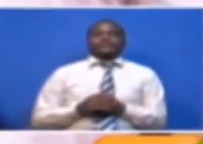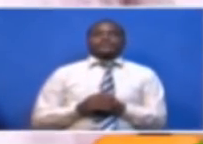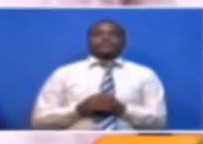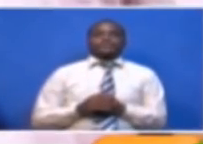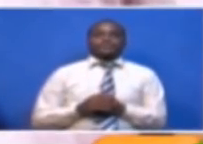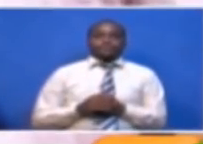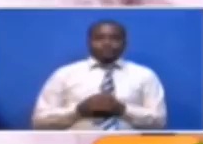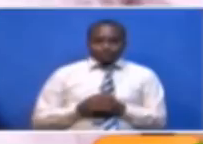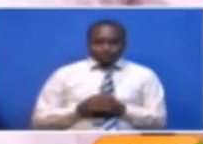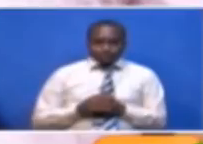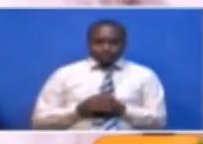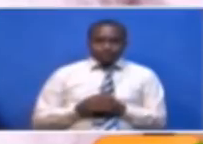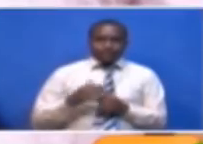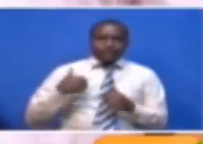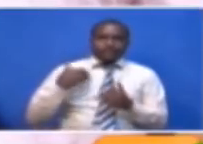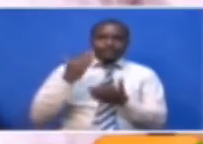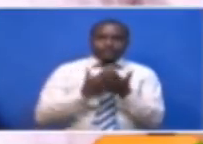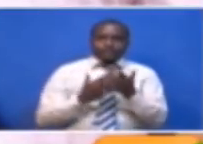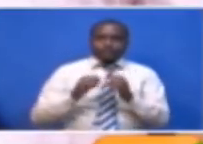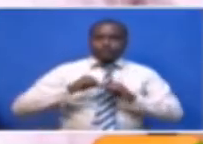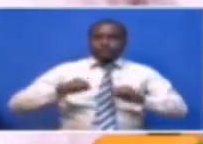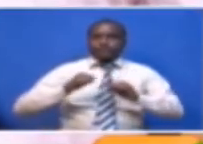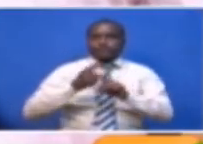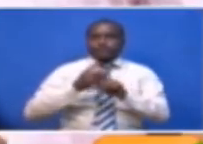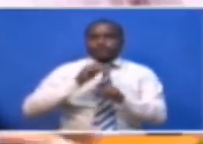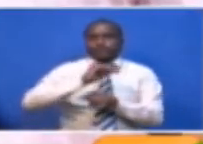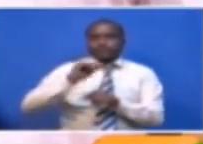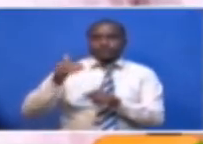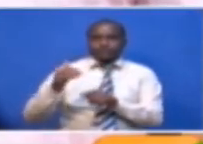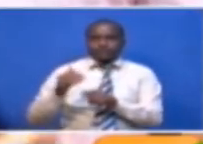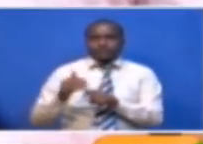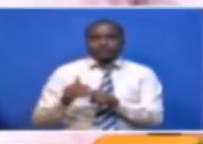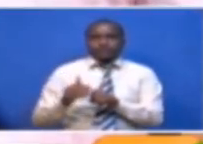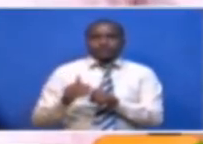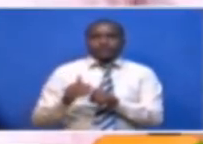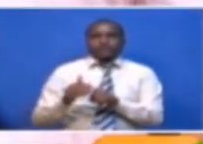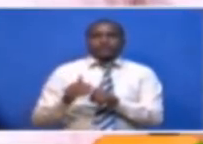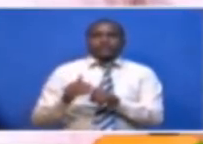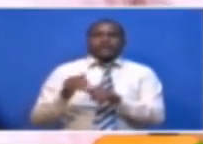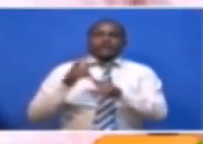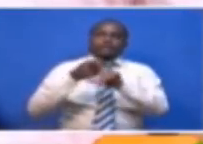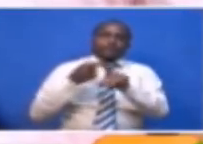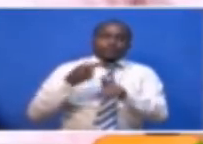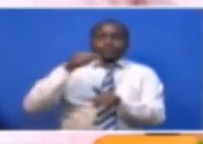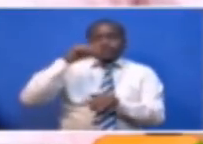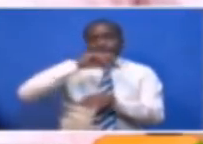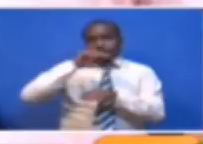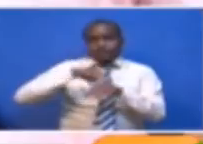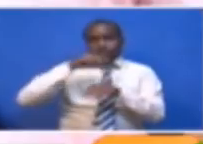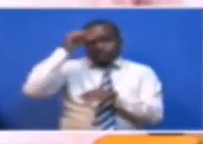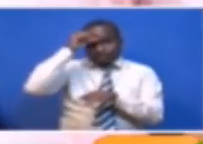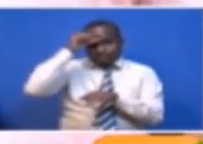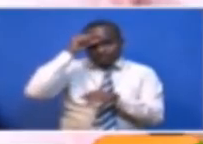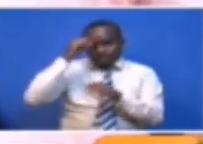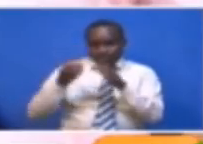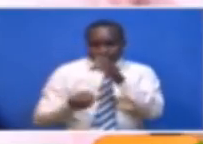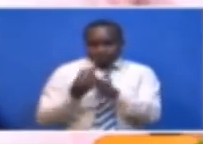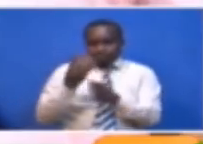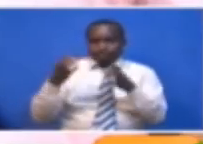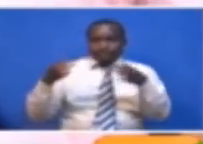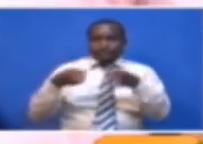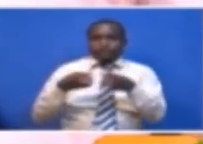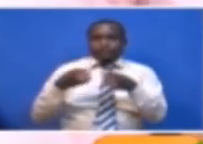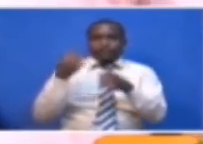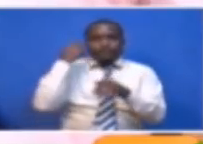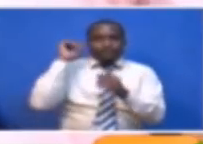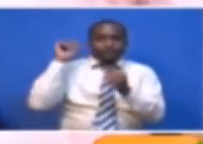There'll be some officers from the county and officers nominated from the national government that will form a team for